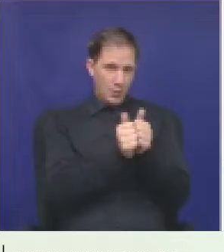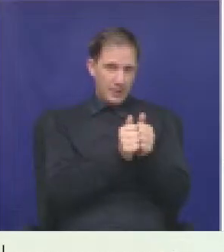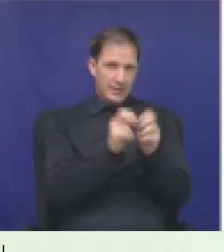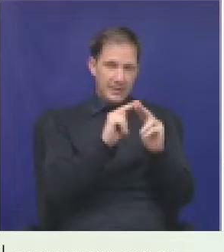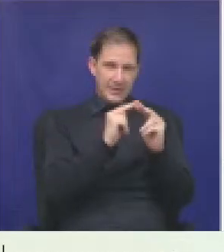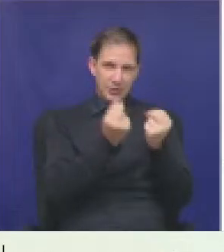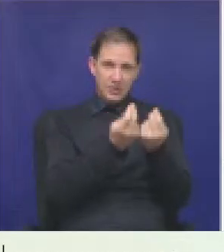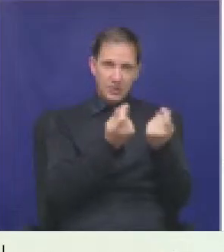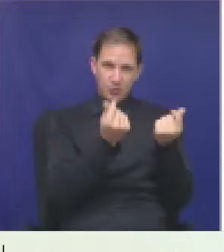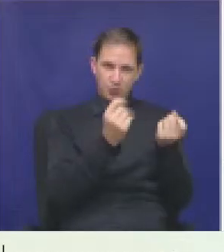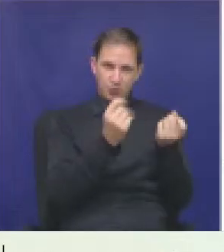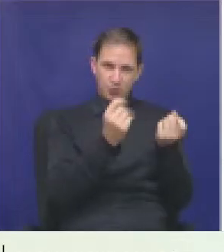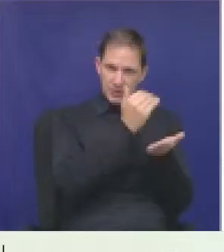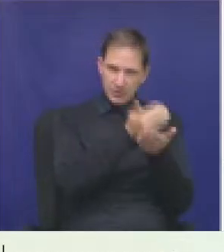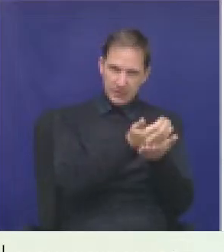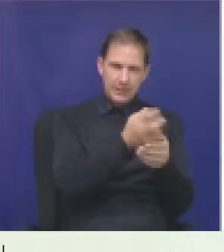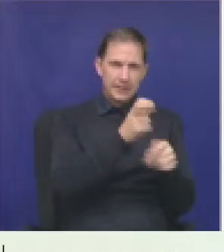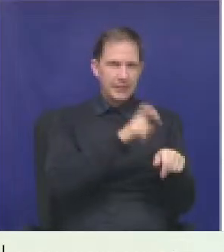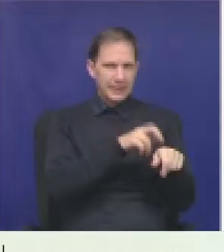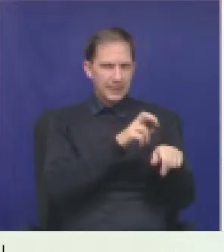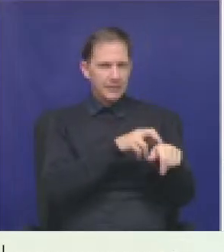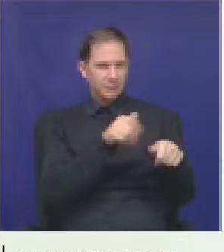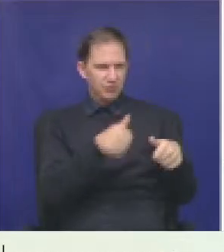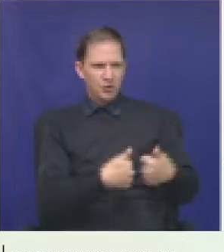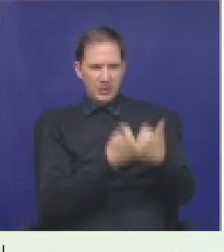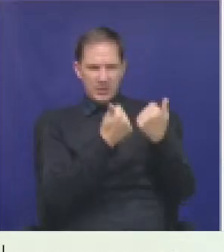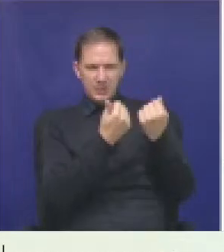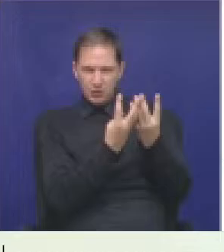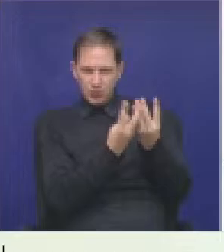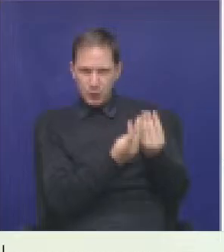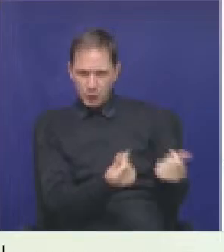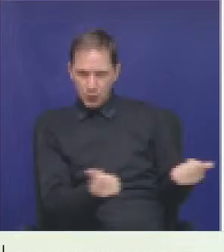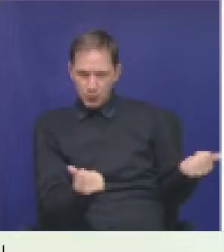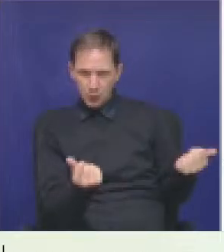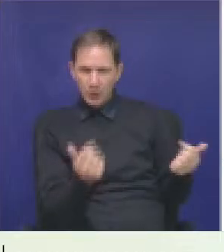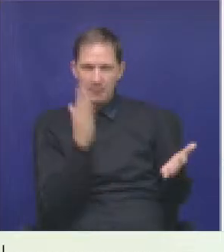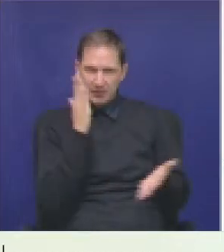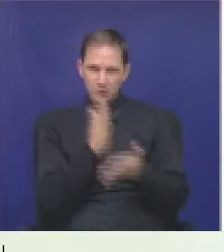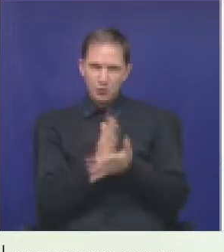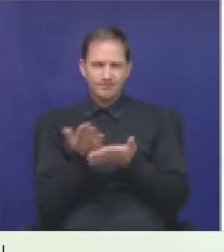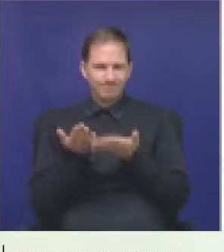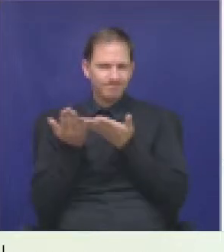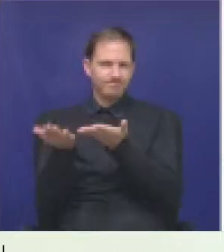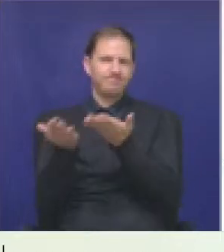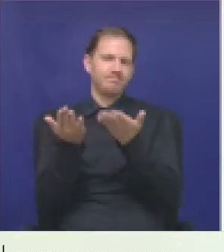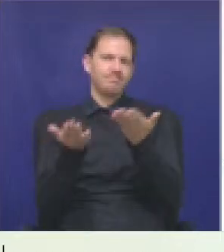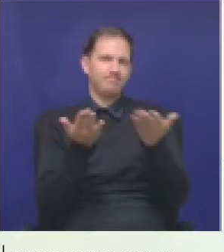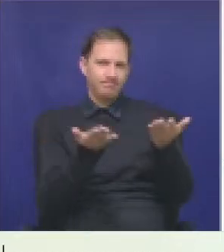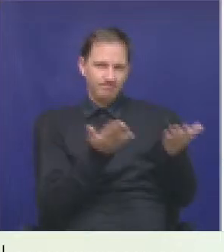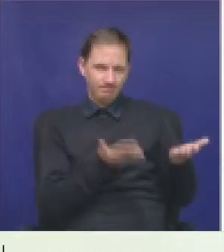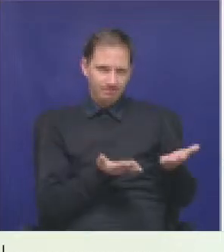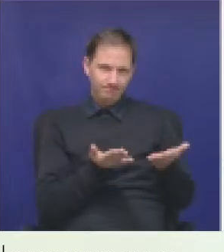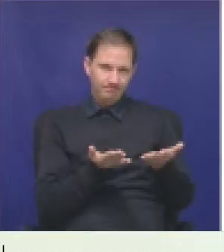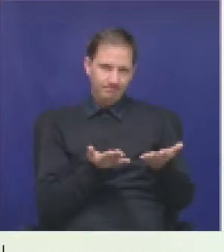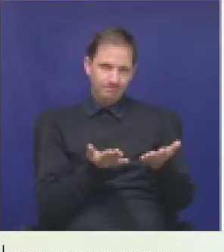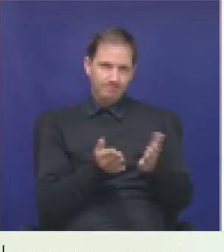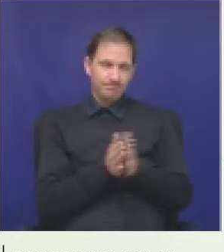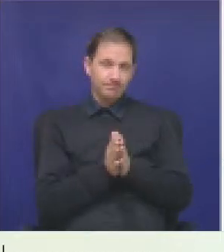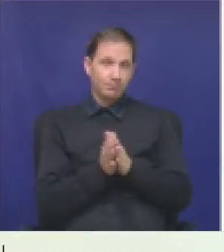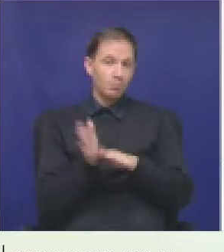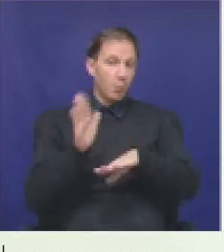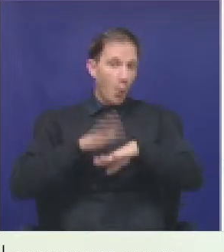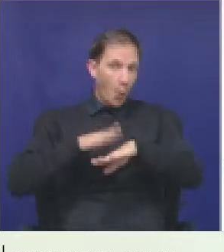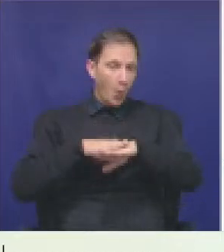National Treasury, addresses these challenges to ensure effective service delivery. Furthermore, we call for